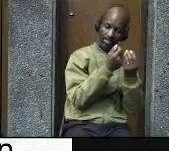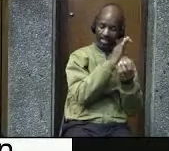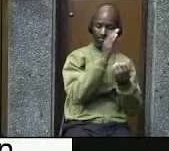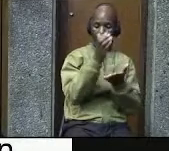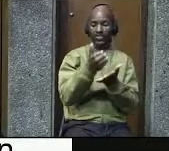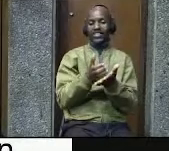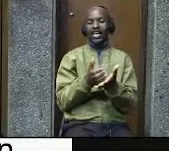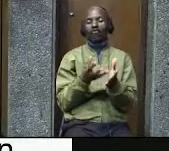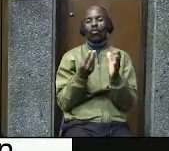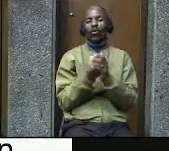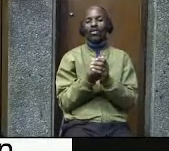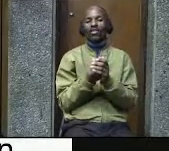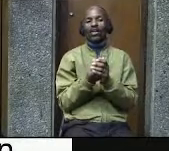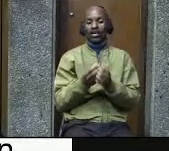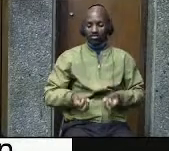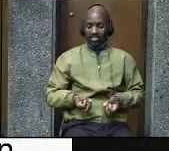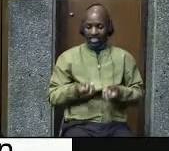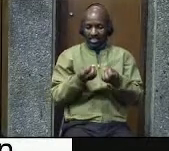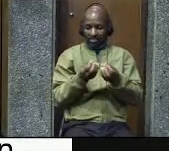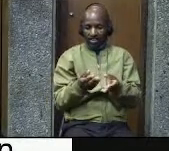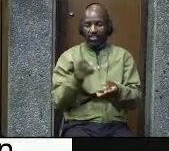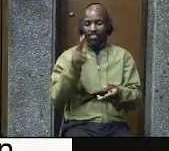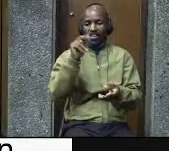with a notice of